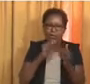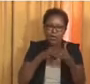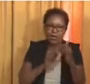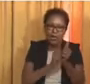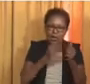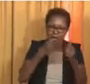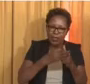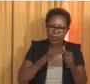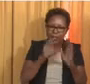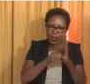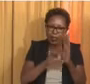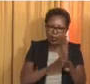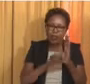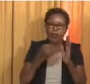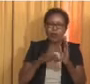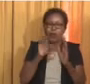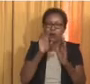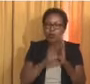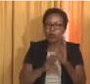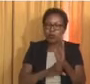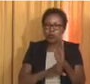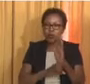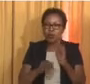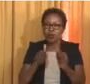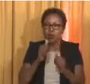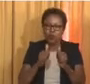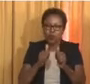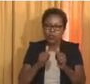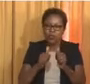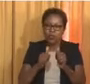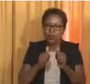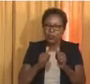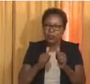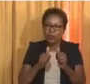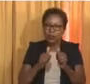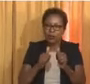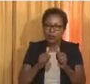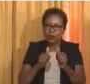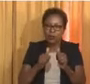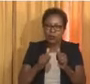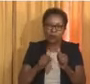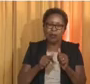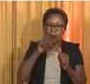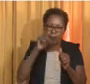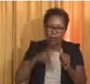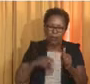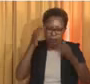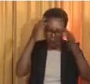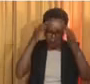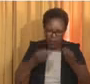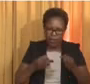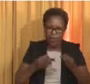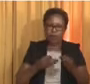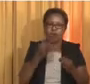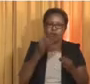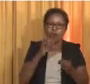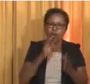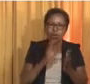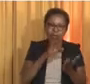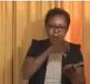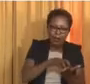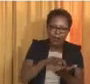Constitution that are not amendable without first determining on a case-by-case basis whether a proposed